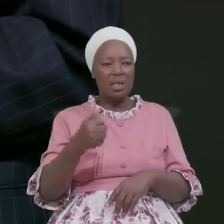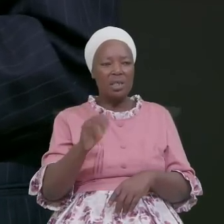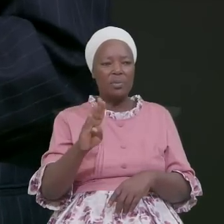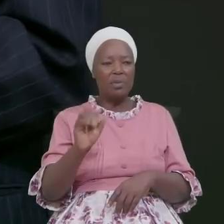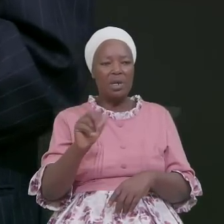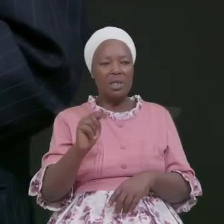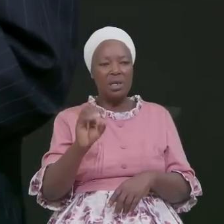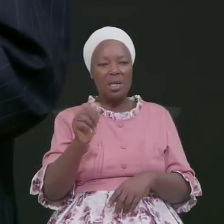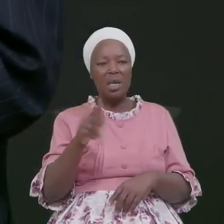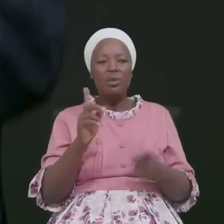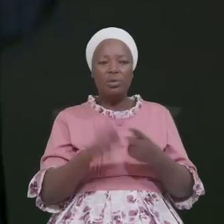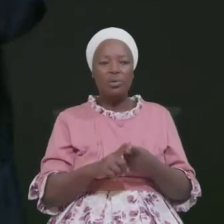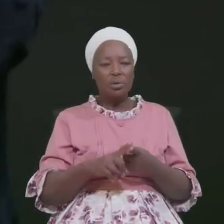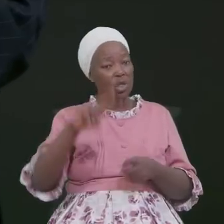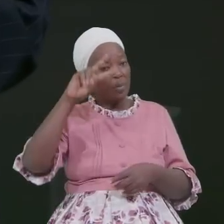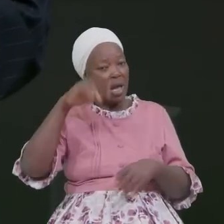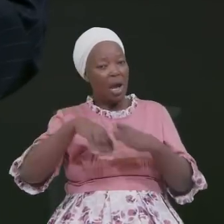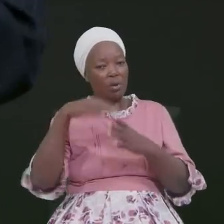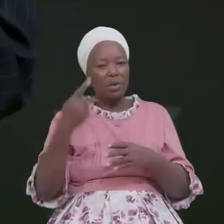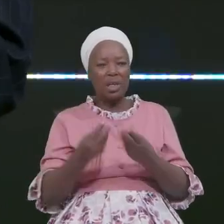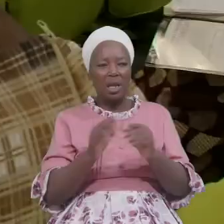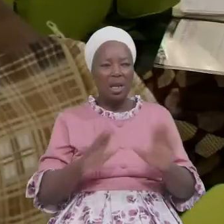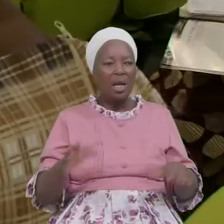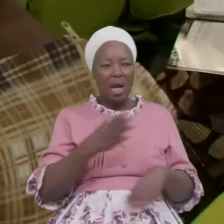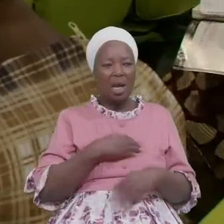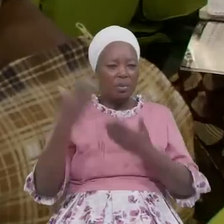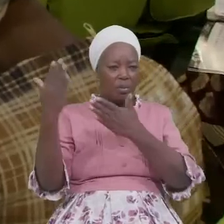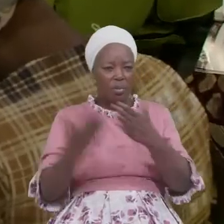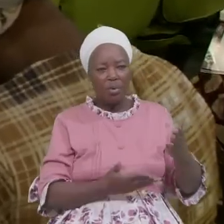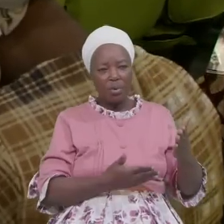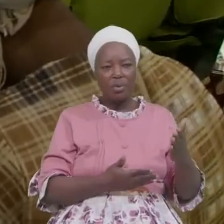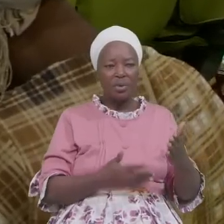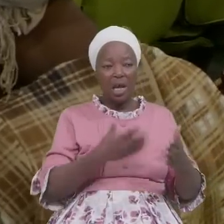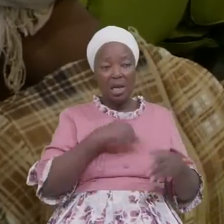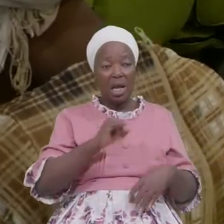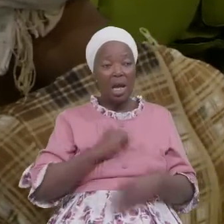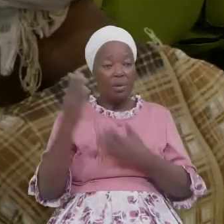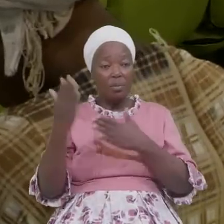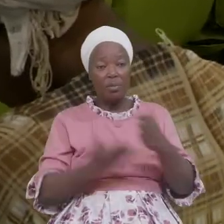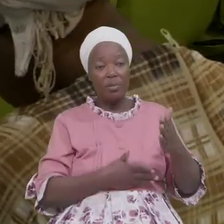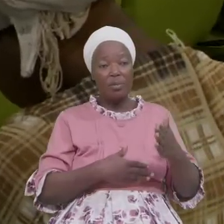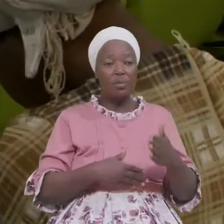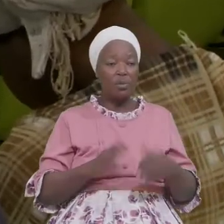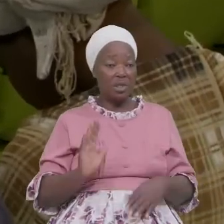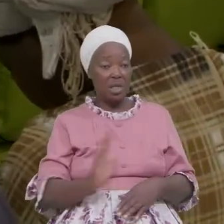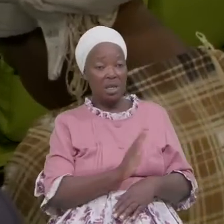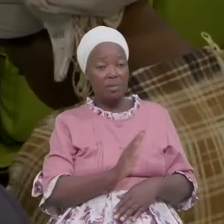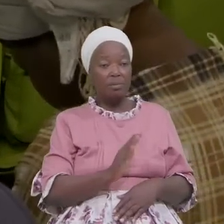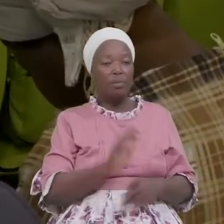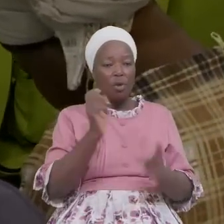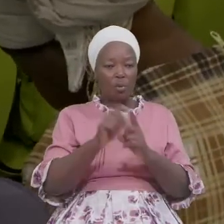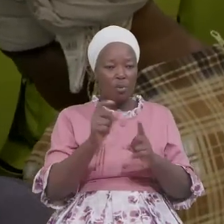out the land. And he brought him word again as it was